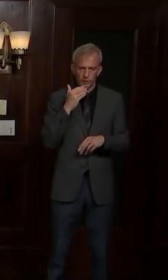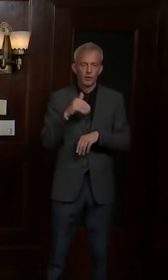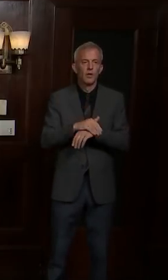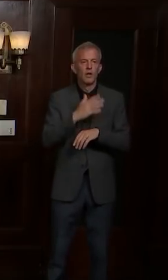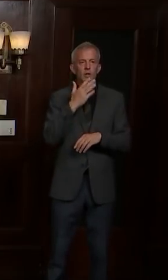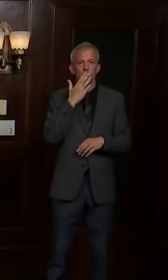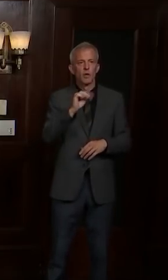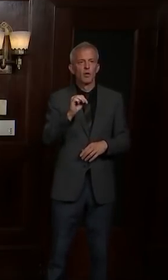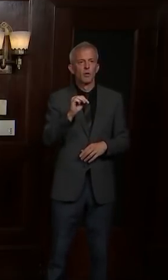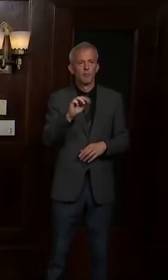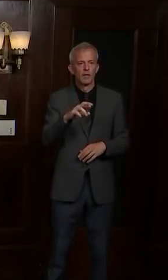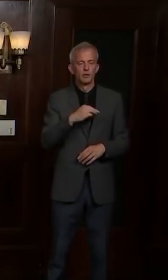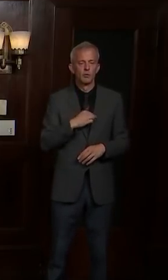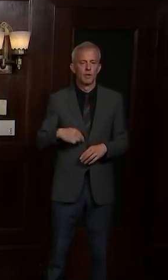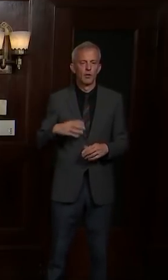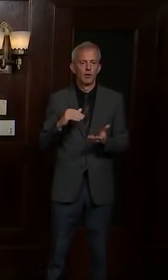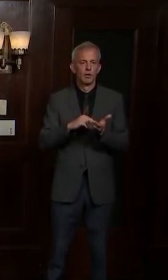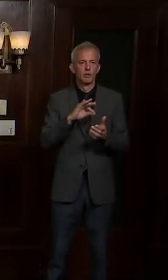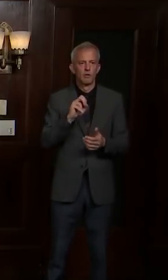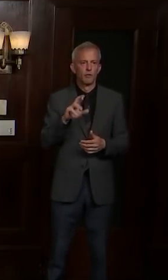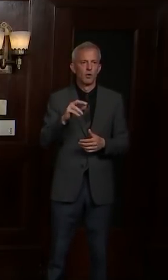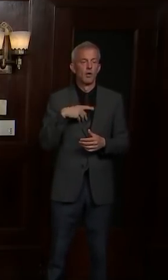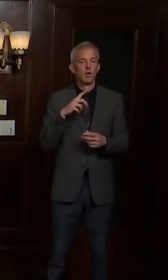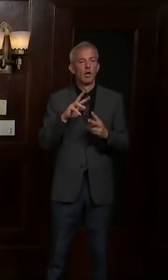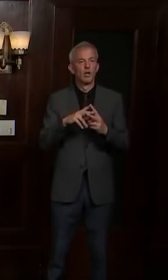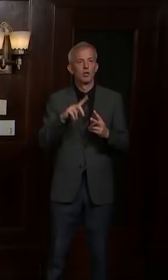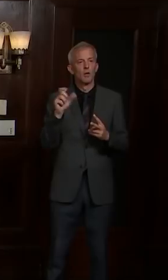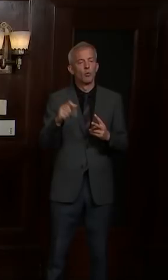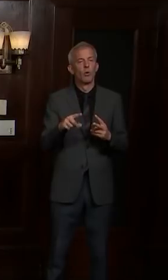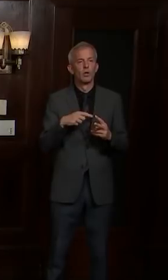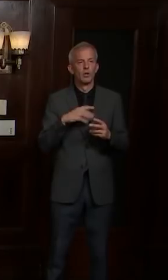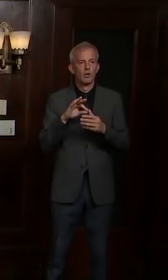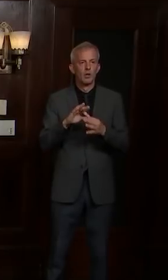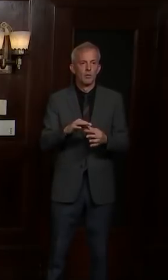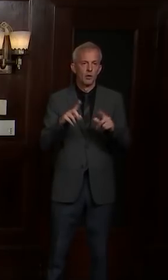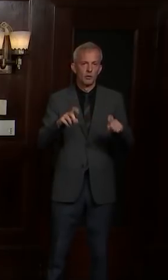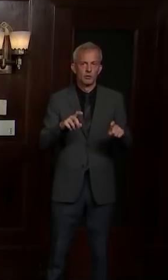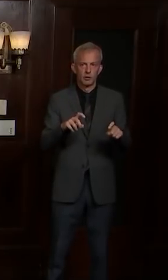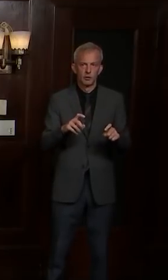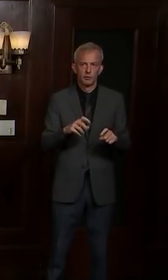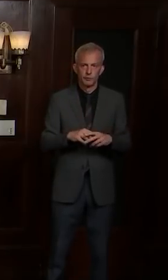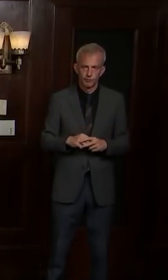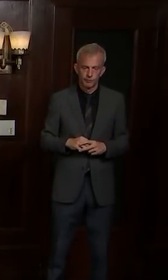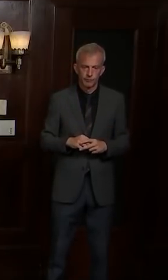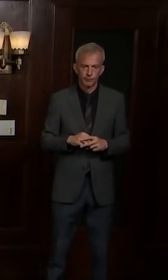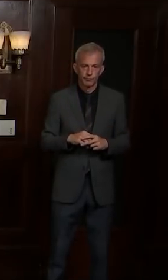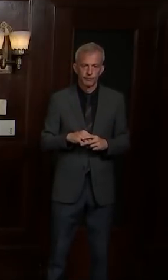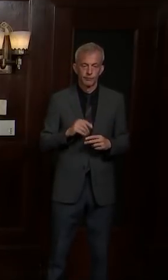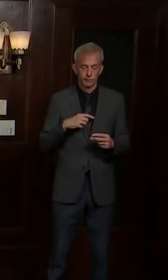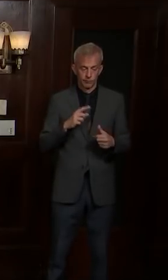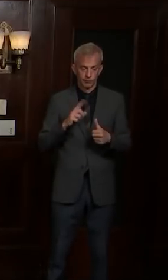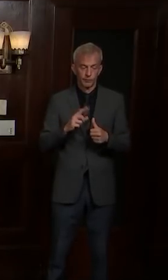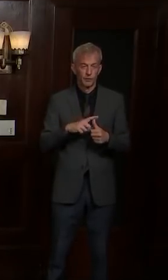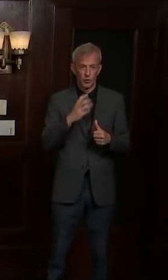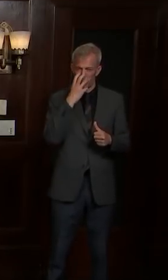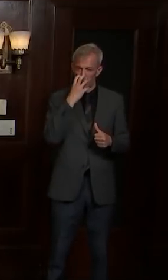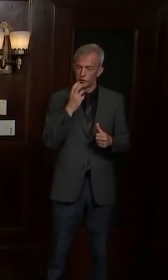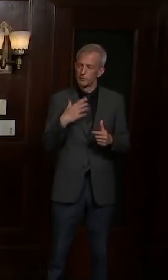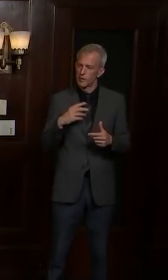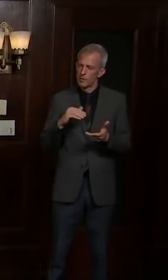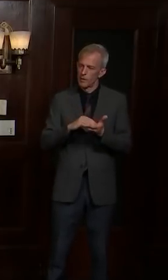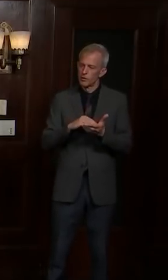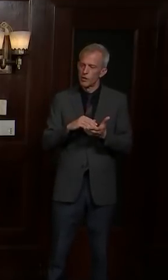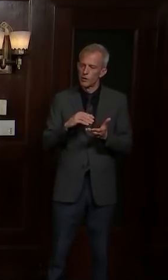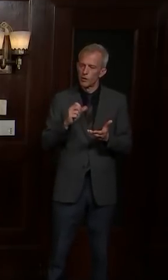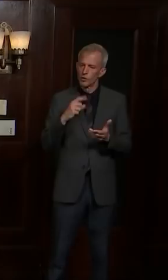Mr. Mayor and Dr. Ferrer. I just had a couple questions on testing and one on masks that maybe Dr. Ferrer could answer. 12 days ago, Governor